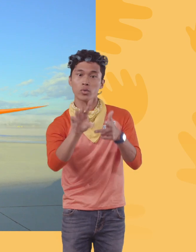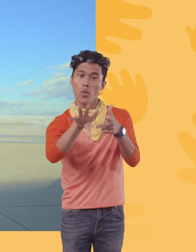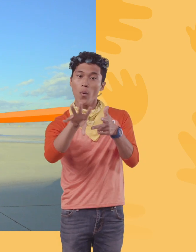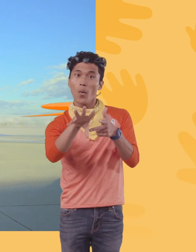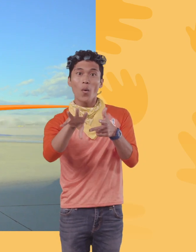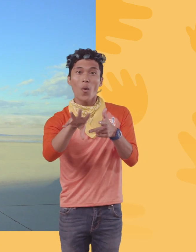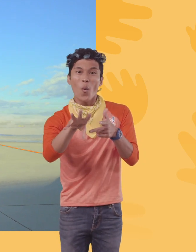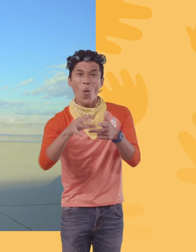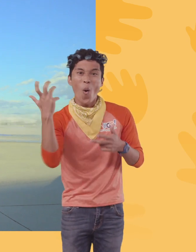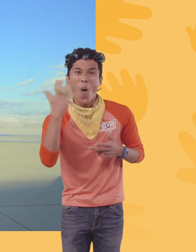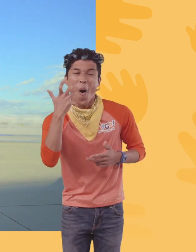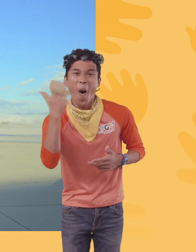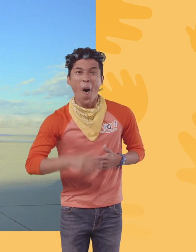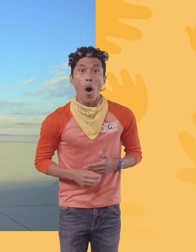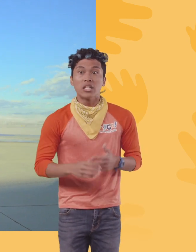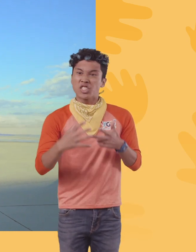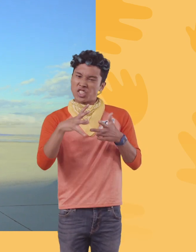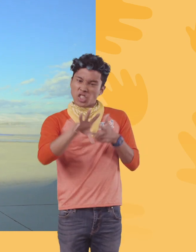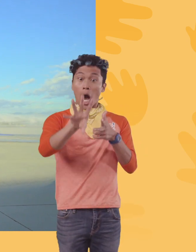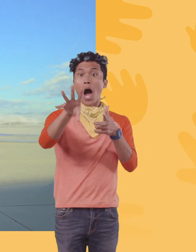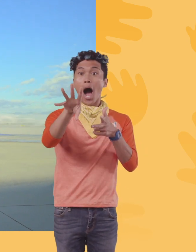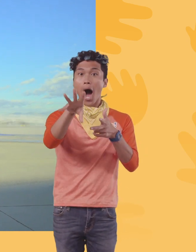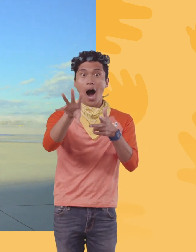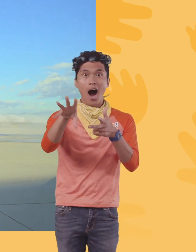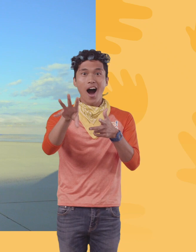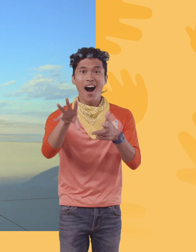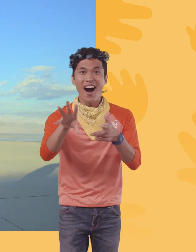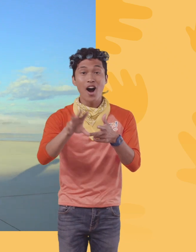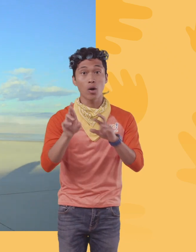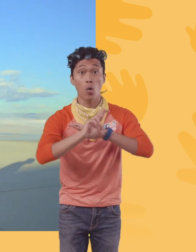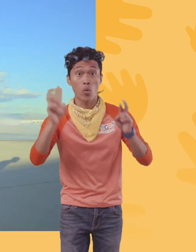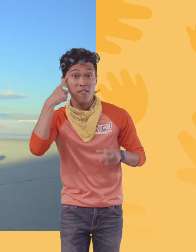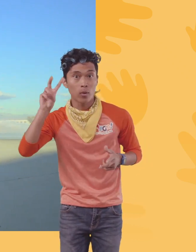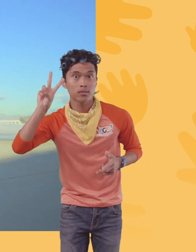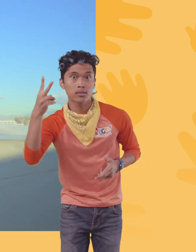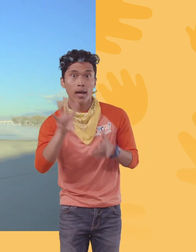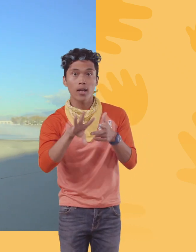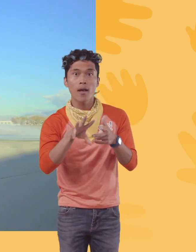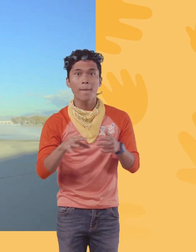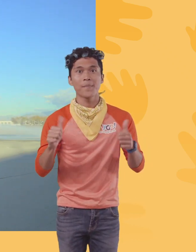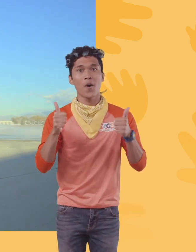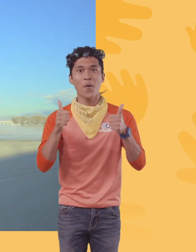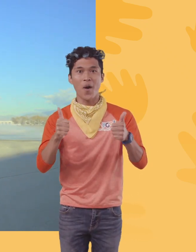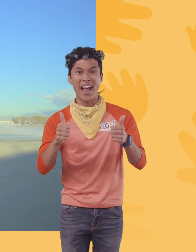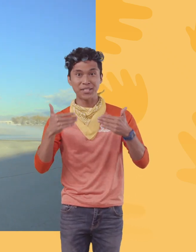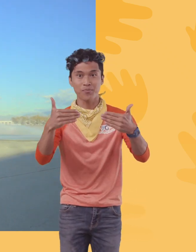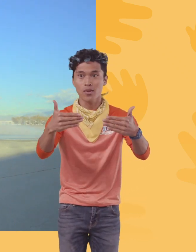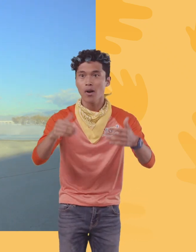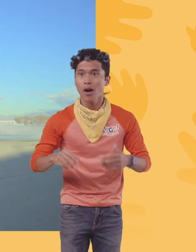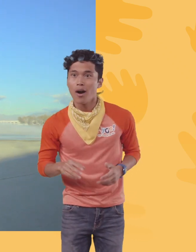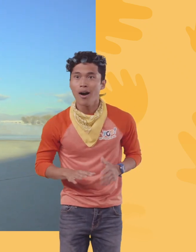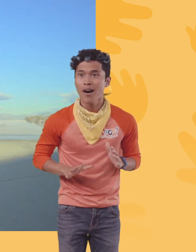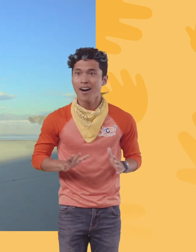turret. Whoa! That's so powerful. Are you ready for the second turret? All right, here we